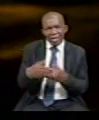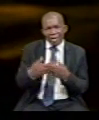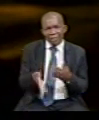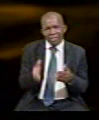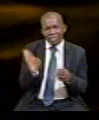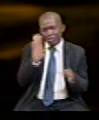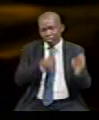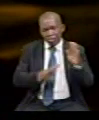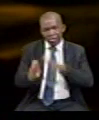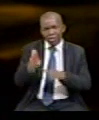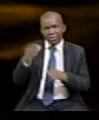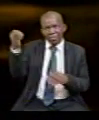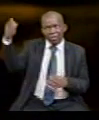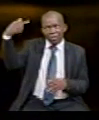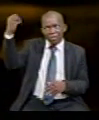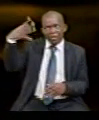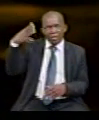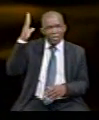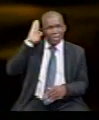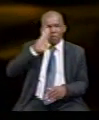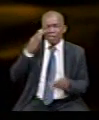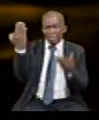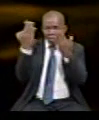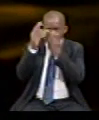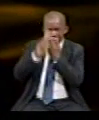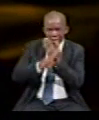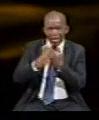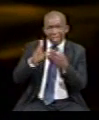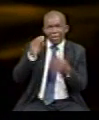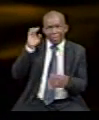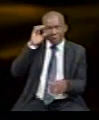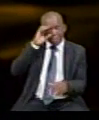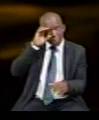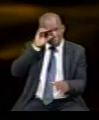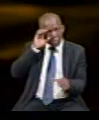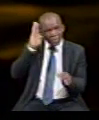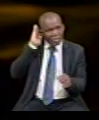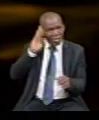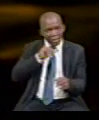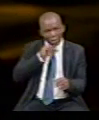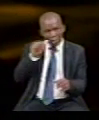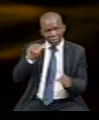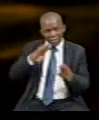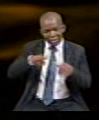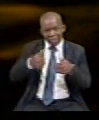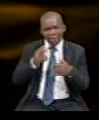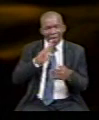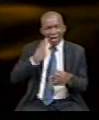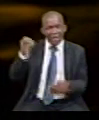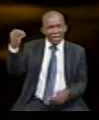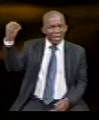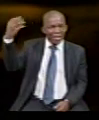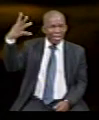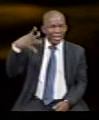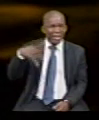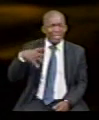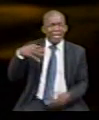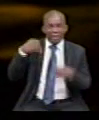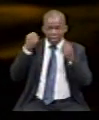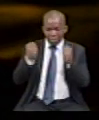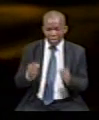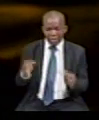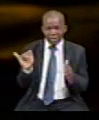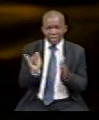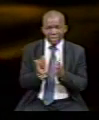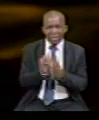darkened, and the moon shall not give a light, and the stars of heaven shall fall, and the powers that are in